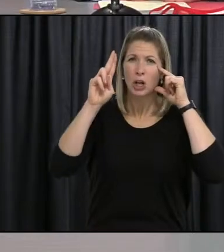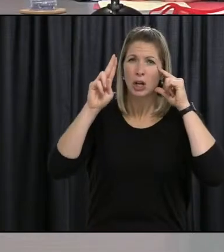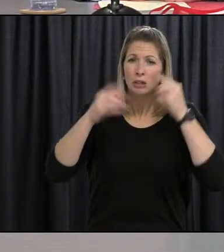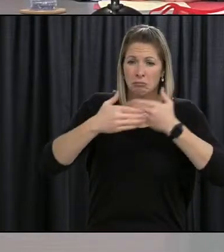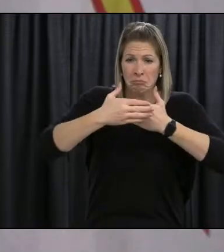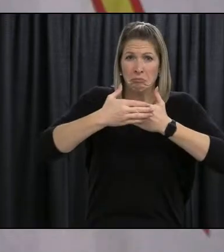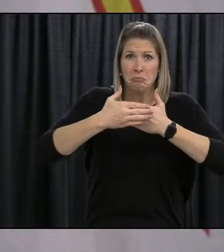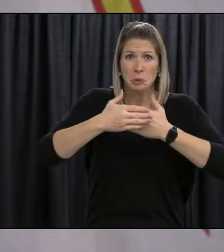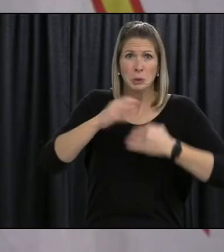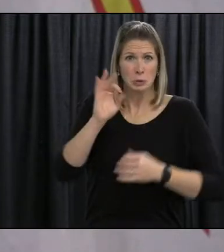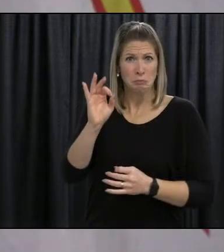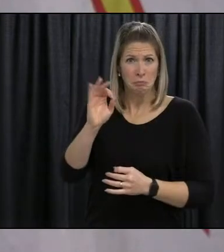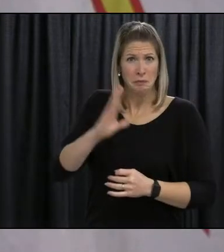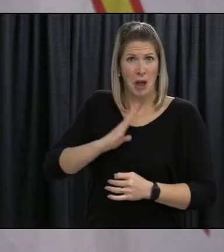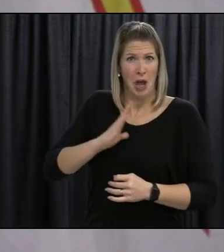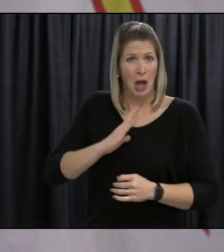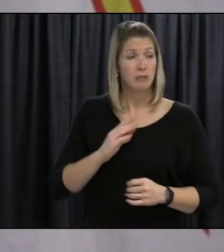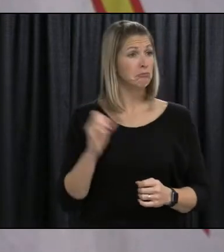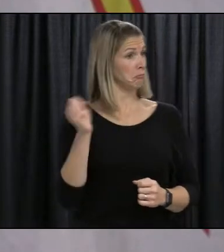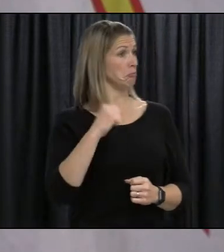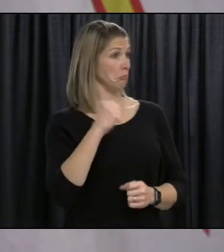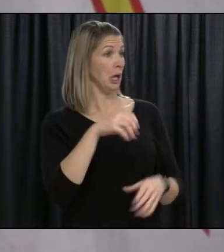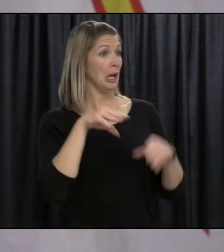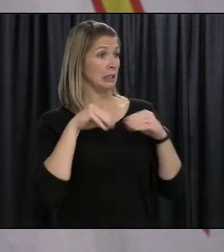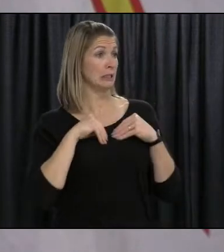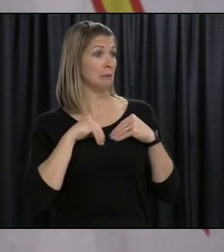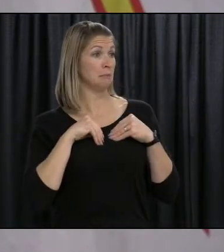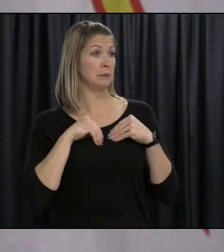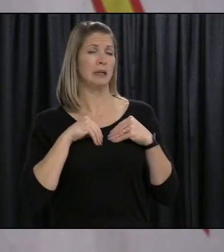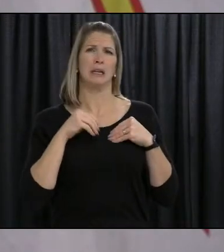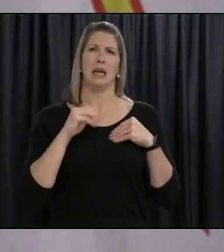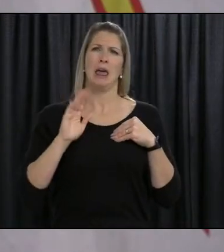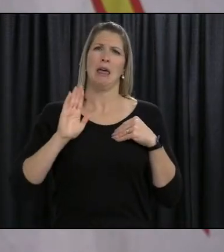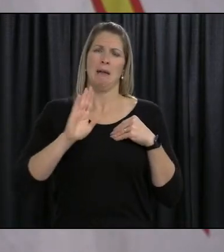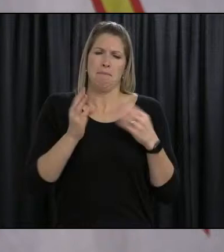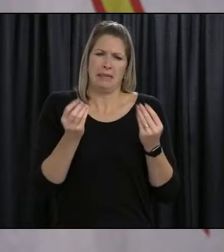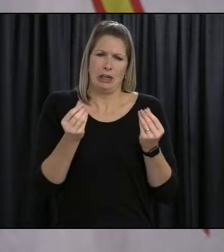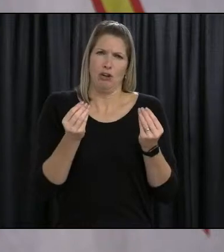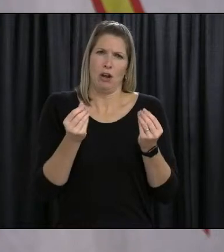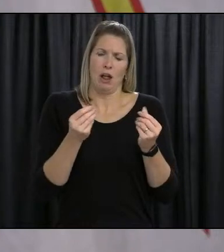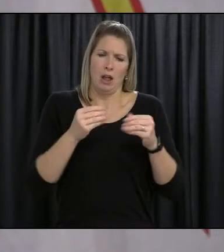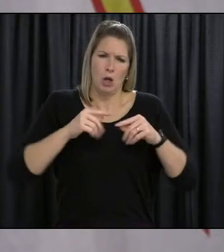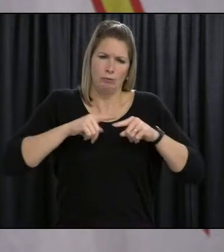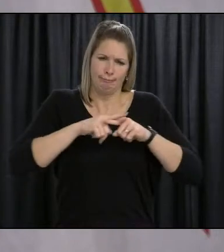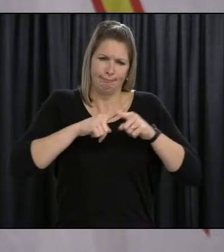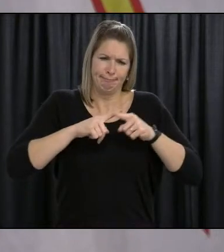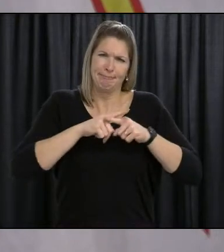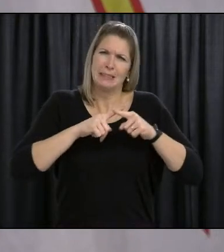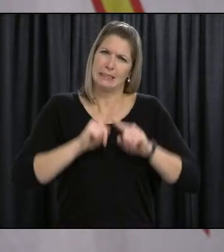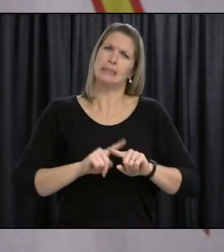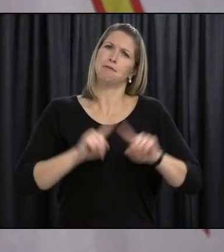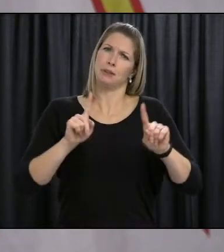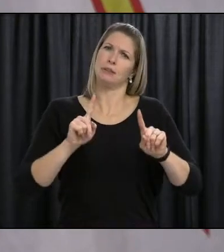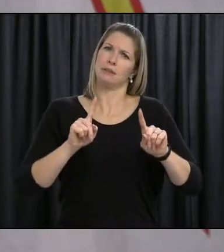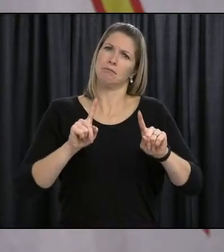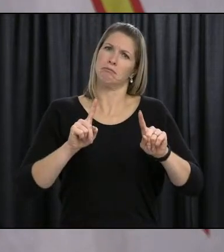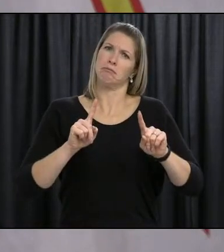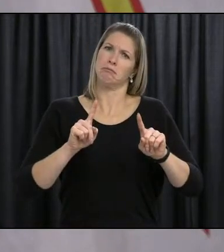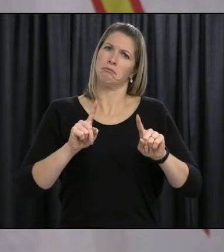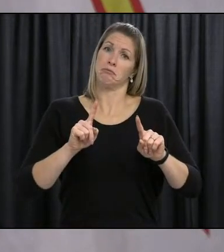No, they're acceptable. They are woven of a slightly different material, and so they are